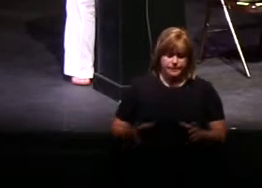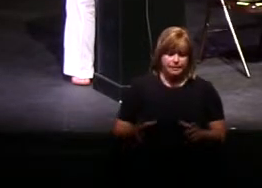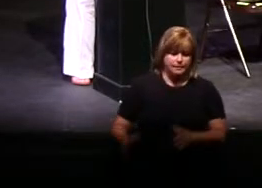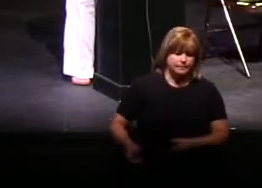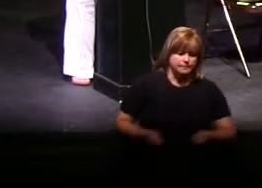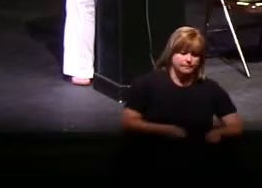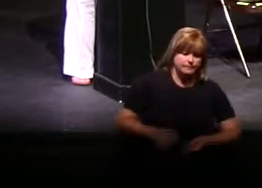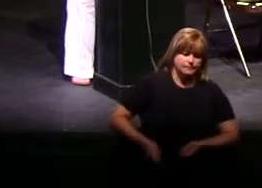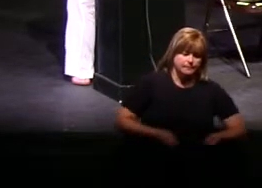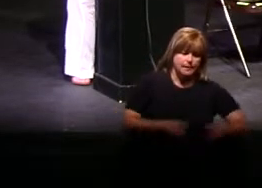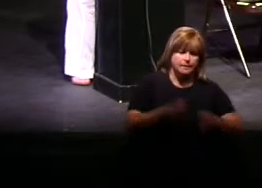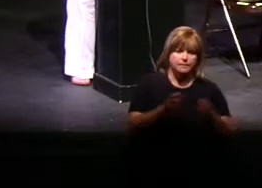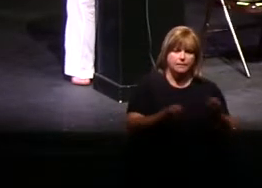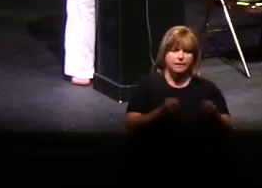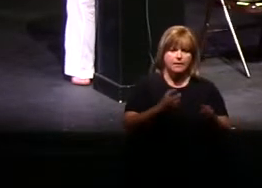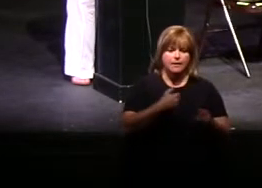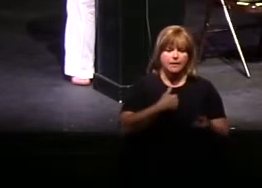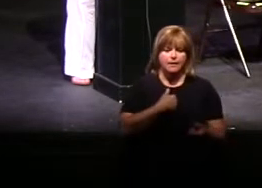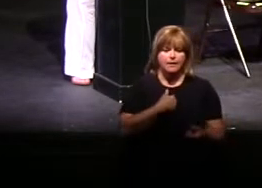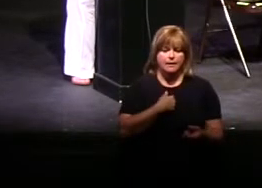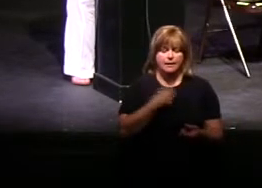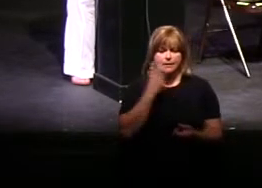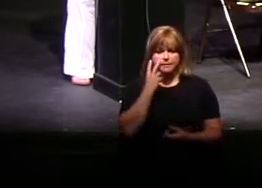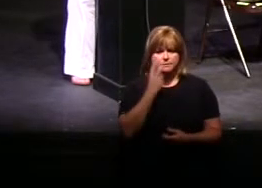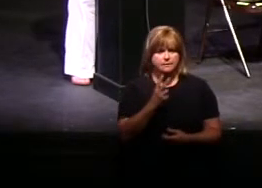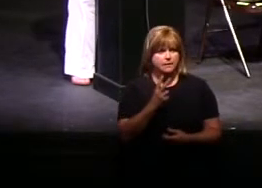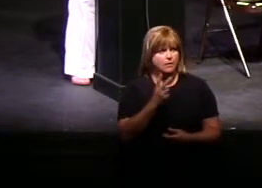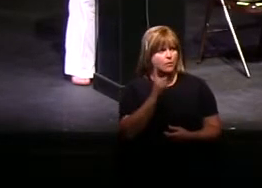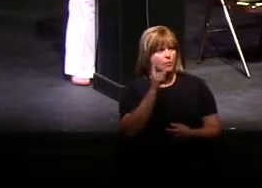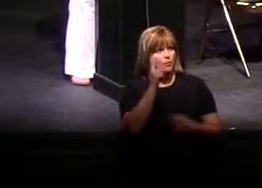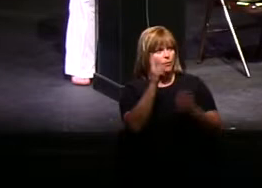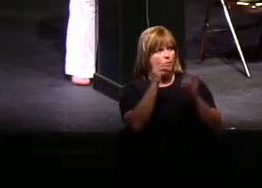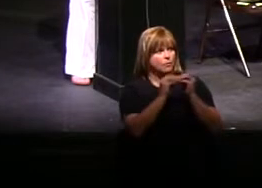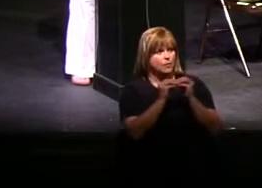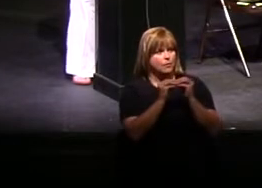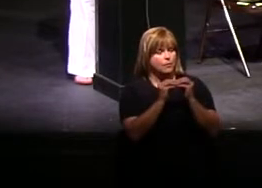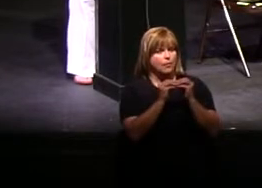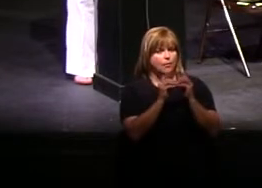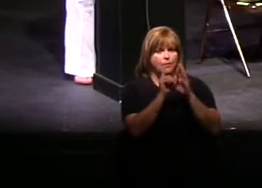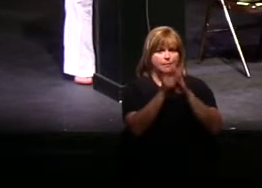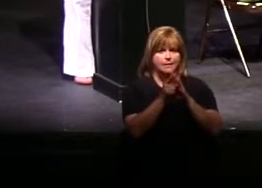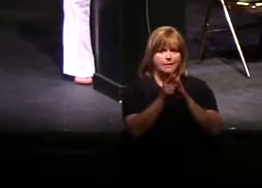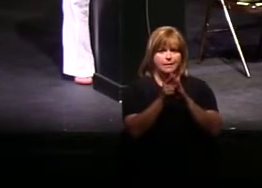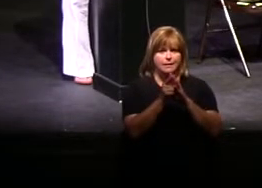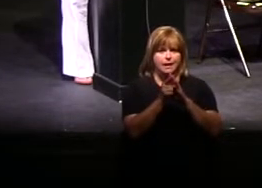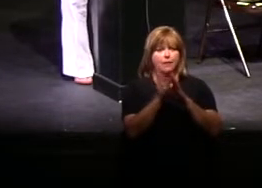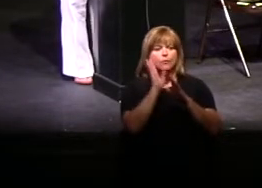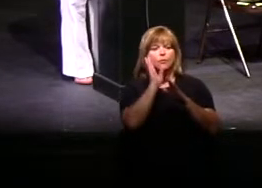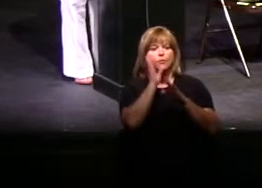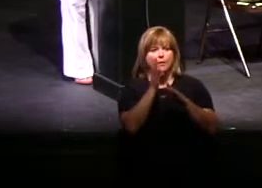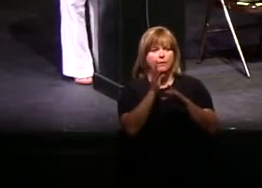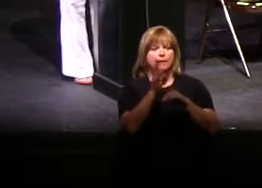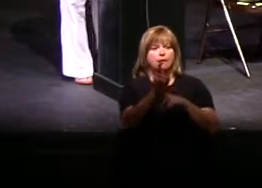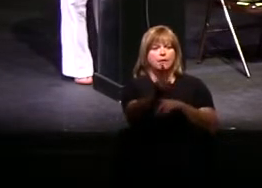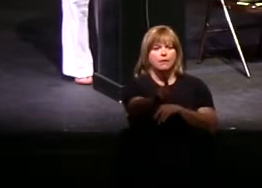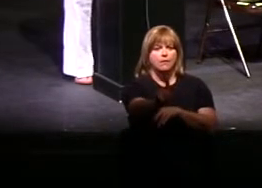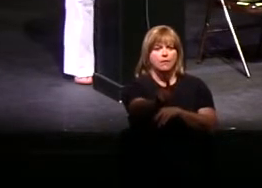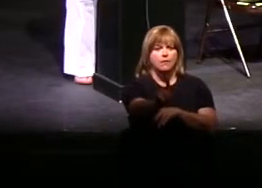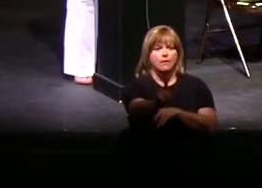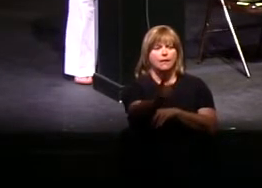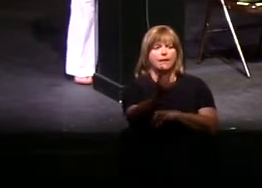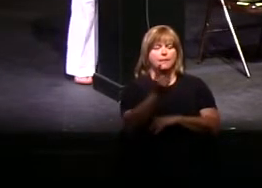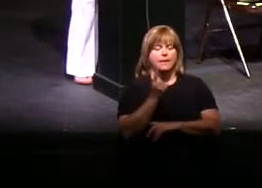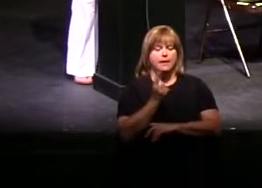in, I stalled. "Just one more minute," I said. "I'll be right back." I ran to the